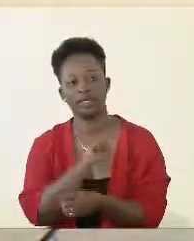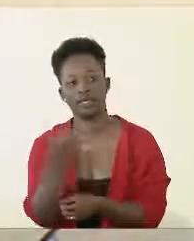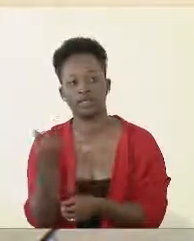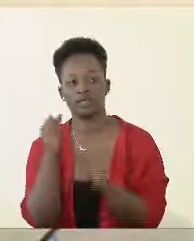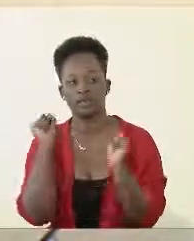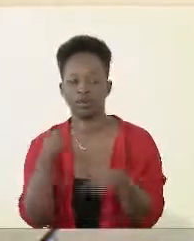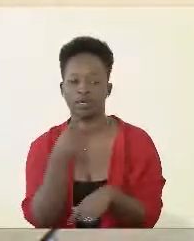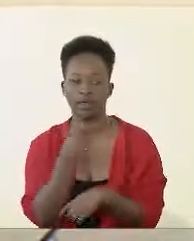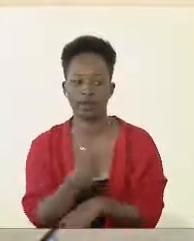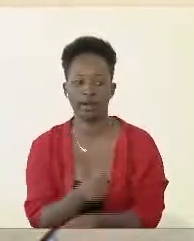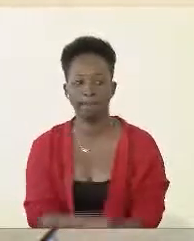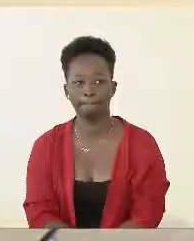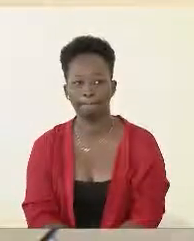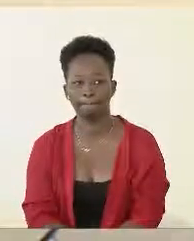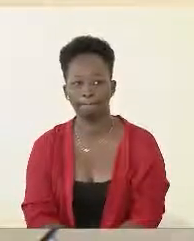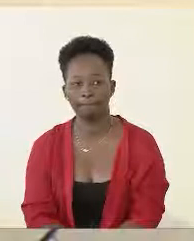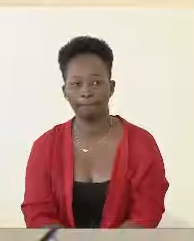to maximize